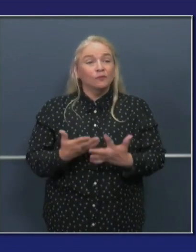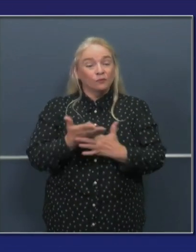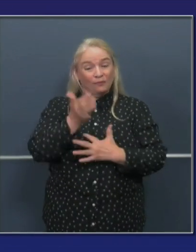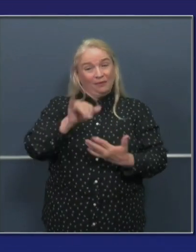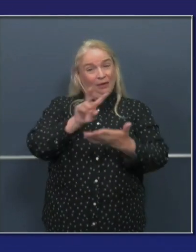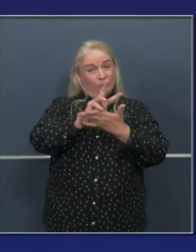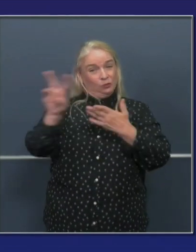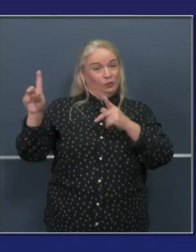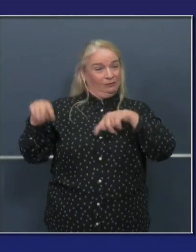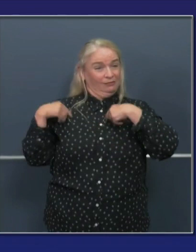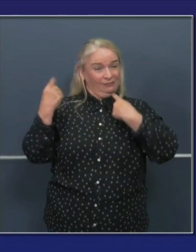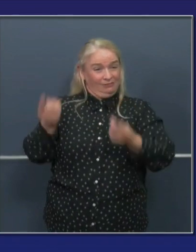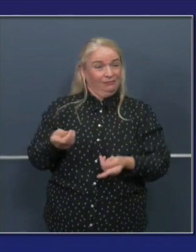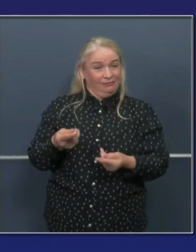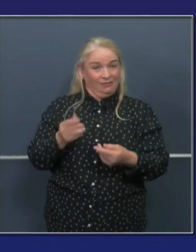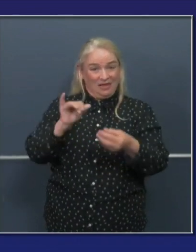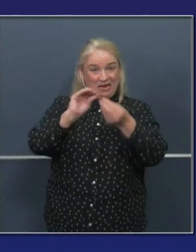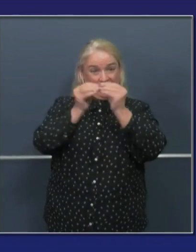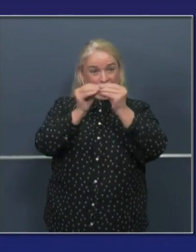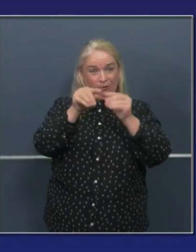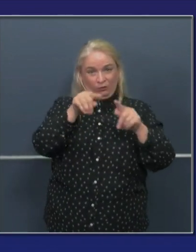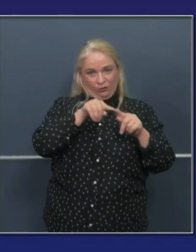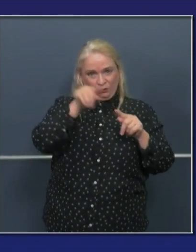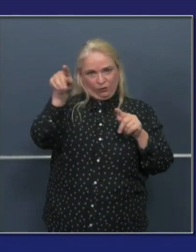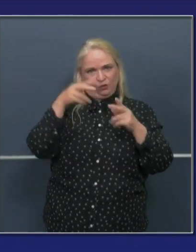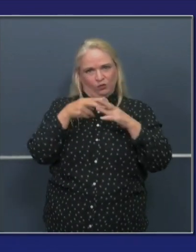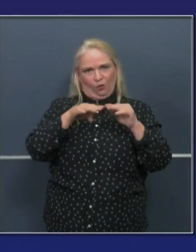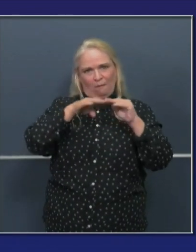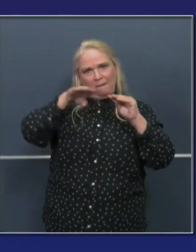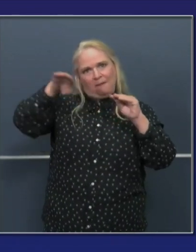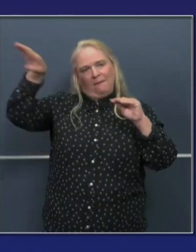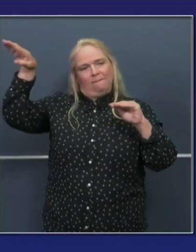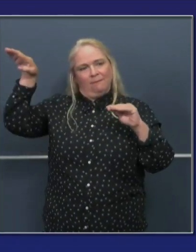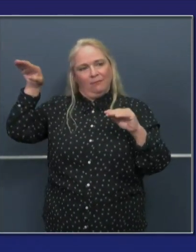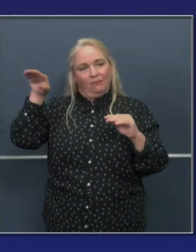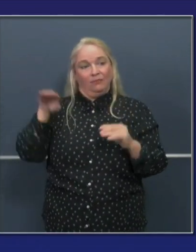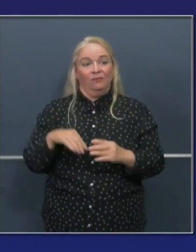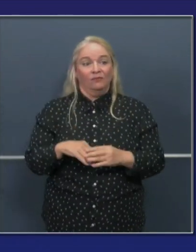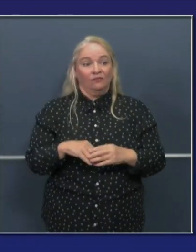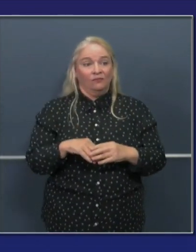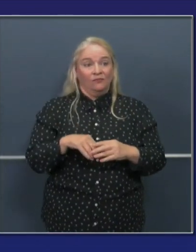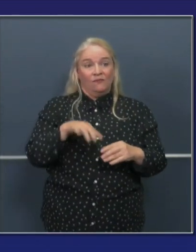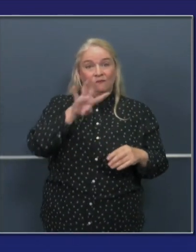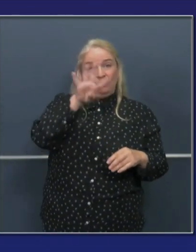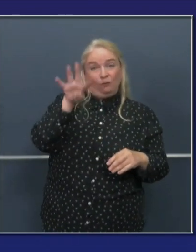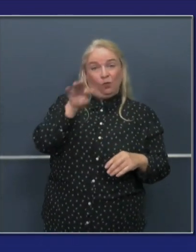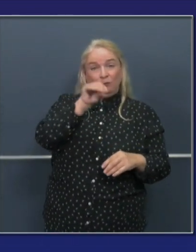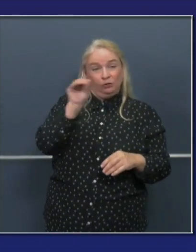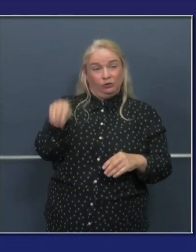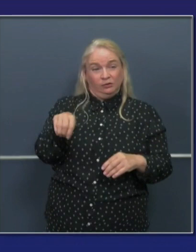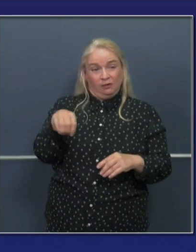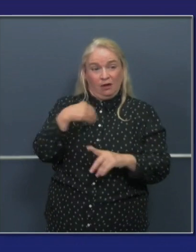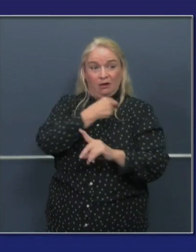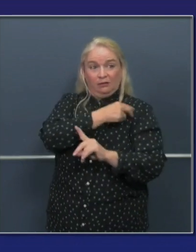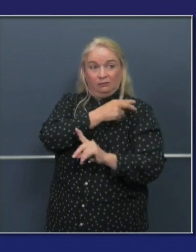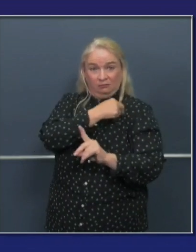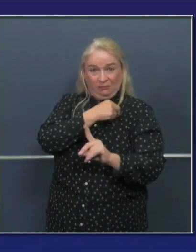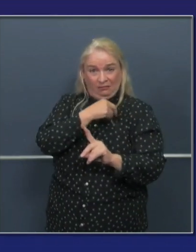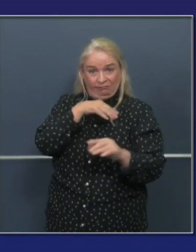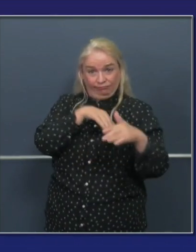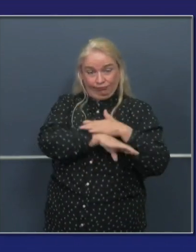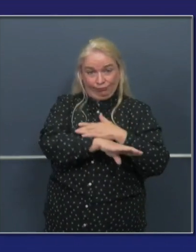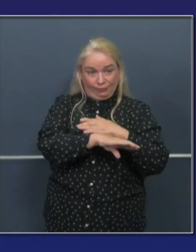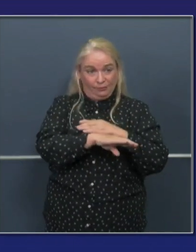in this new data set that's coming out today at 34%. 44% increase in the hospitalizations over a 2-week